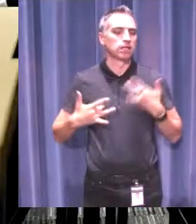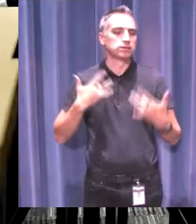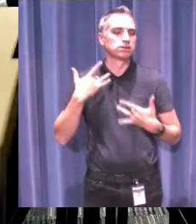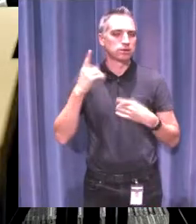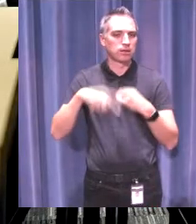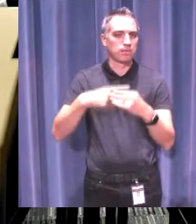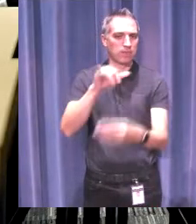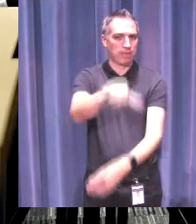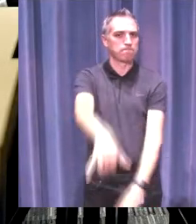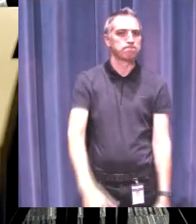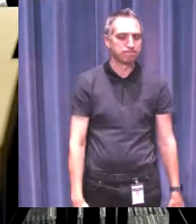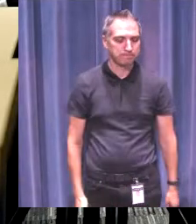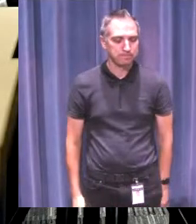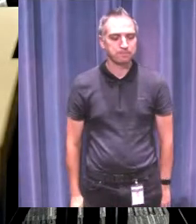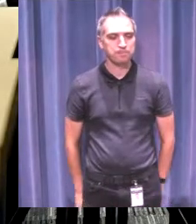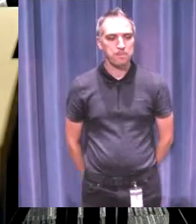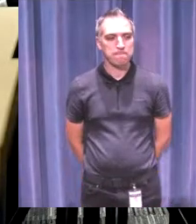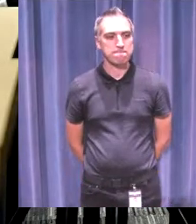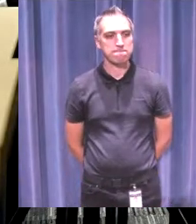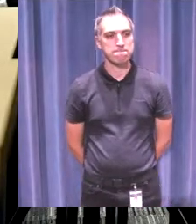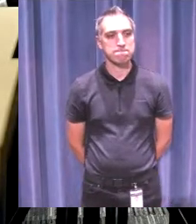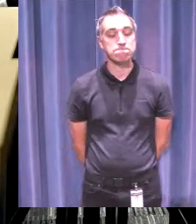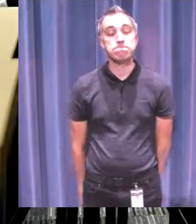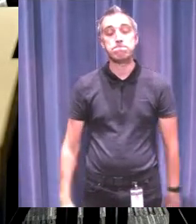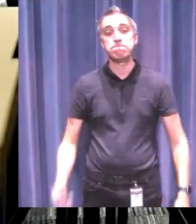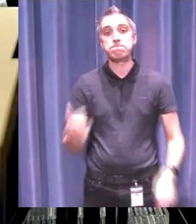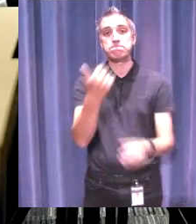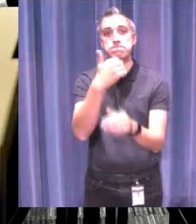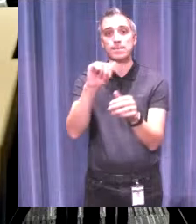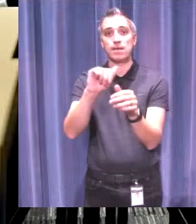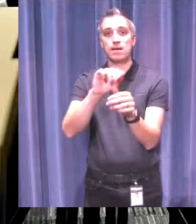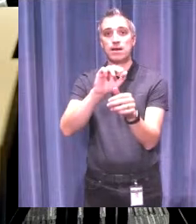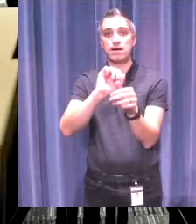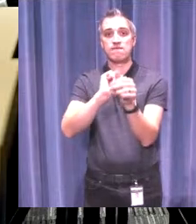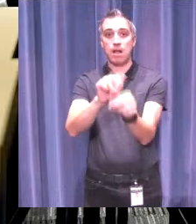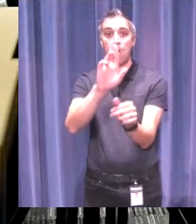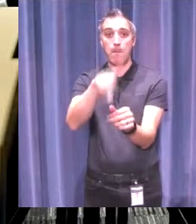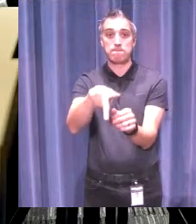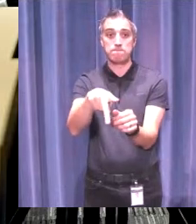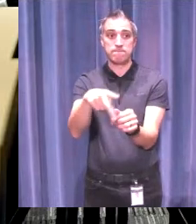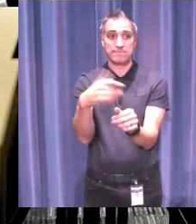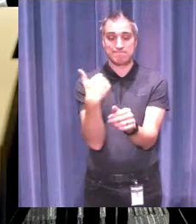you. Are there any follow-ups to the last two questions?